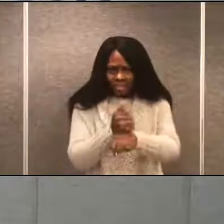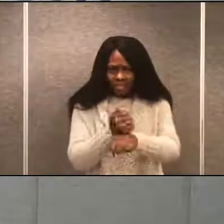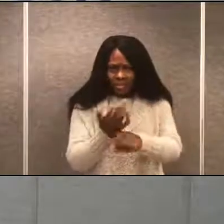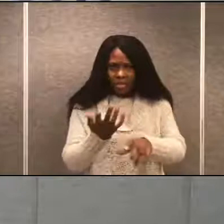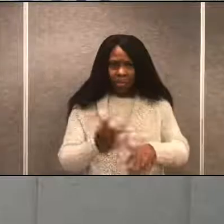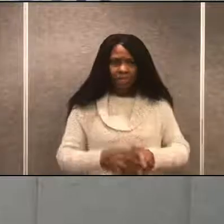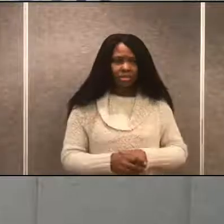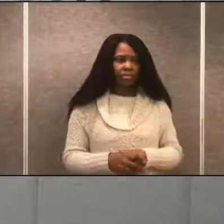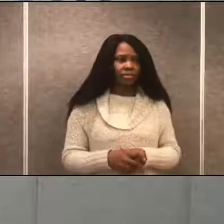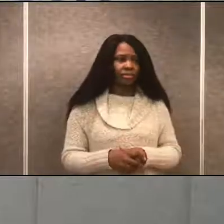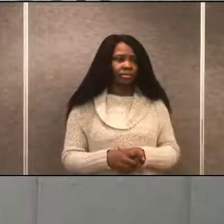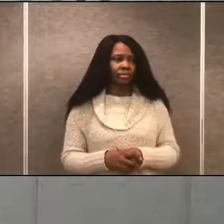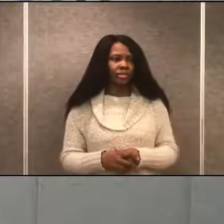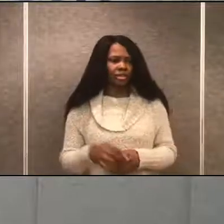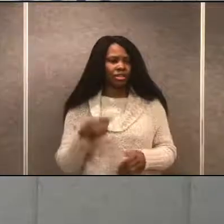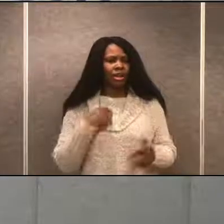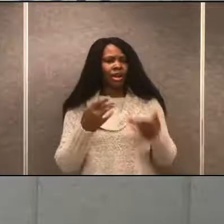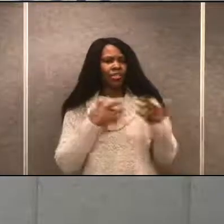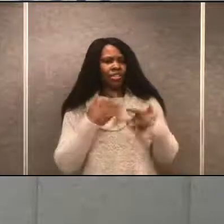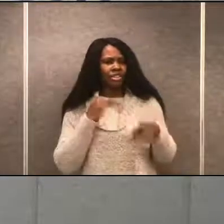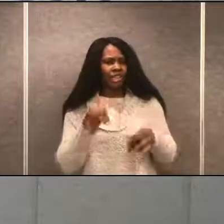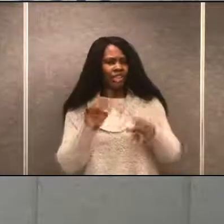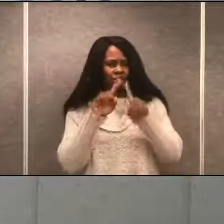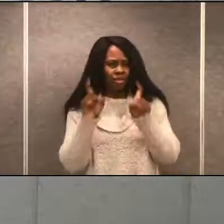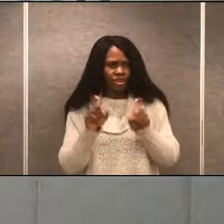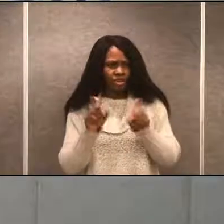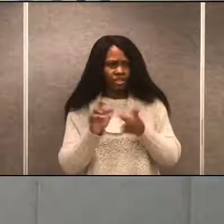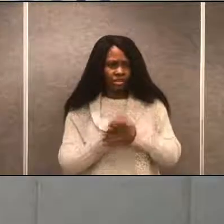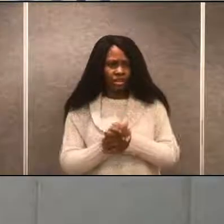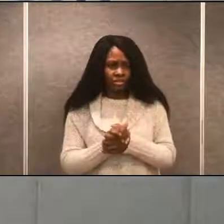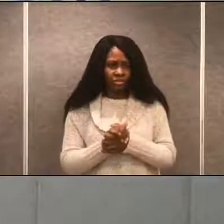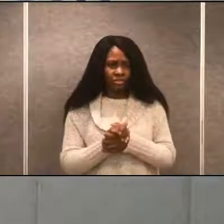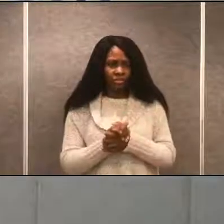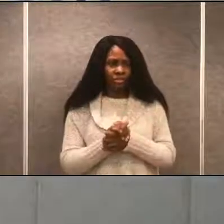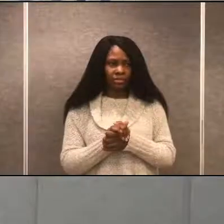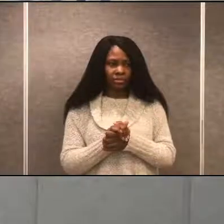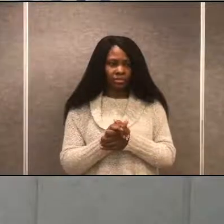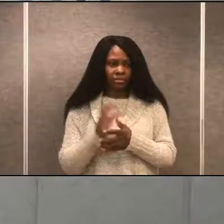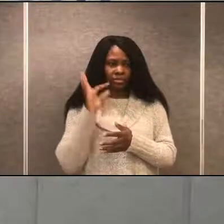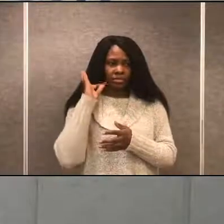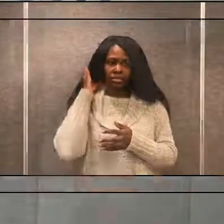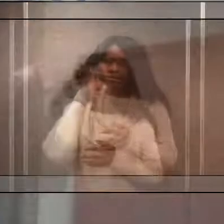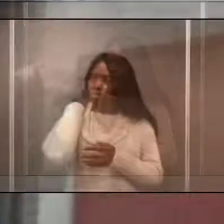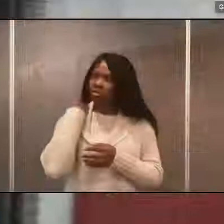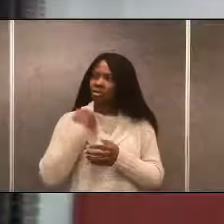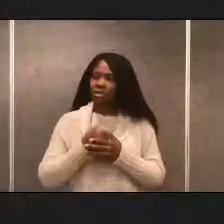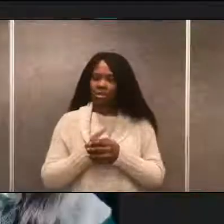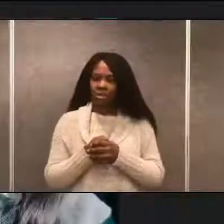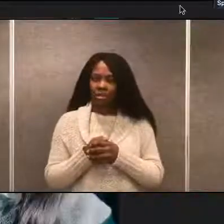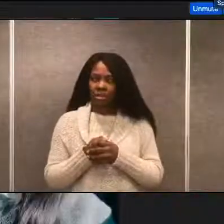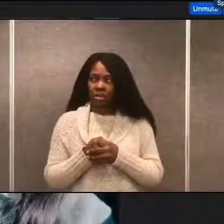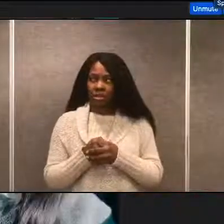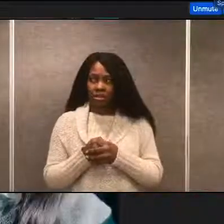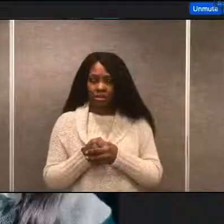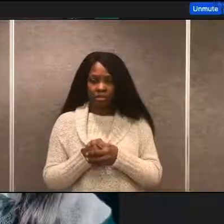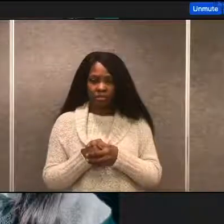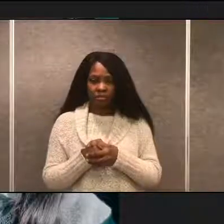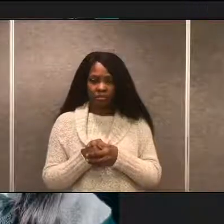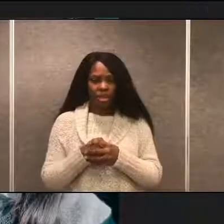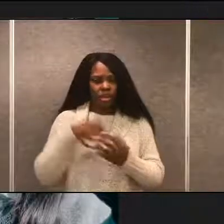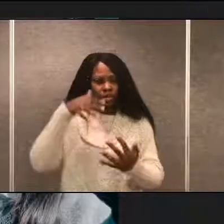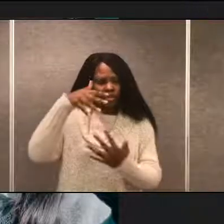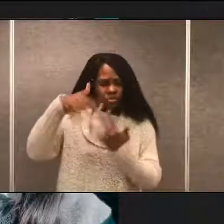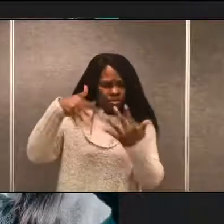that question. Dr. Harvest is going to talk about it from a social emotional learning Right, perspective. there you go. Yeah. Right, so social